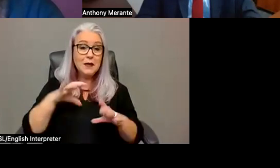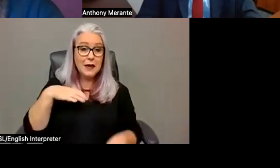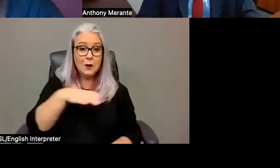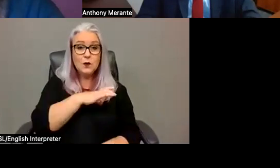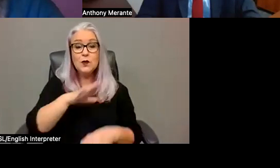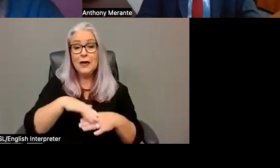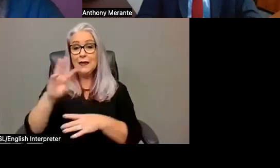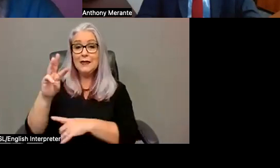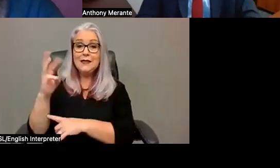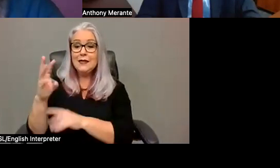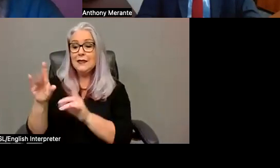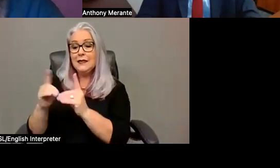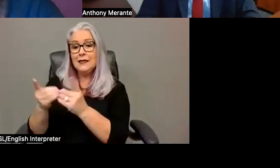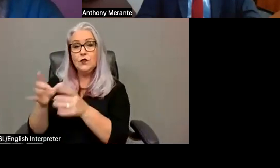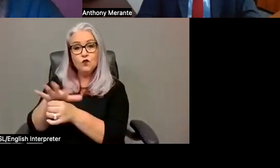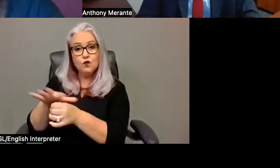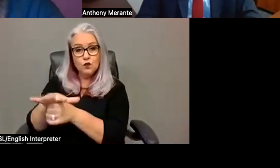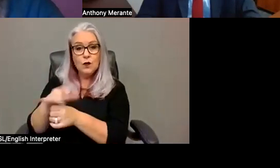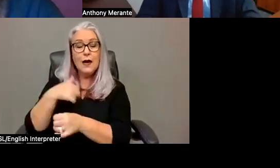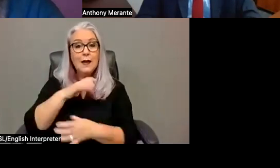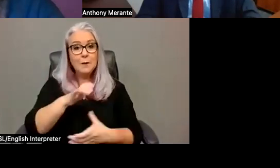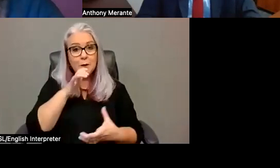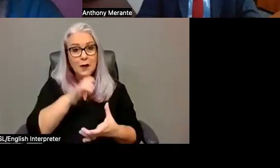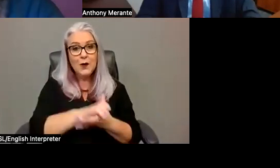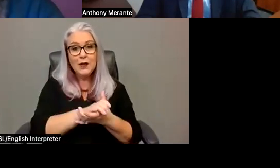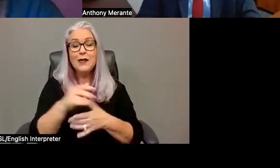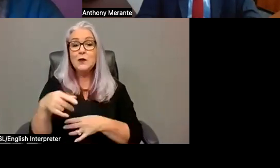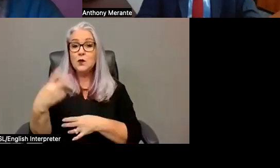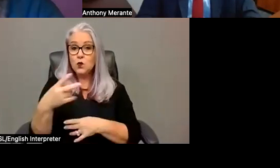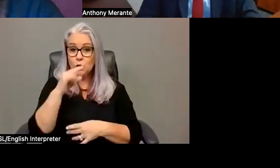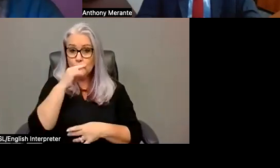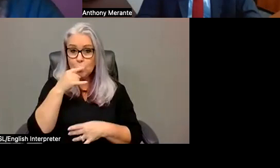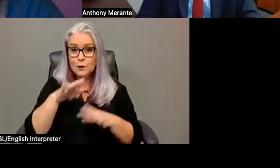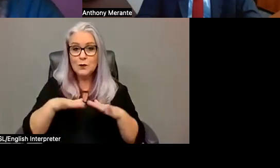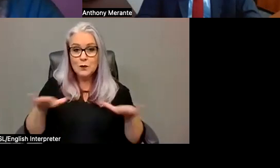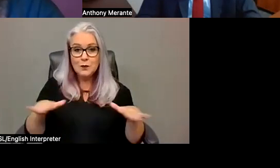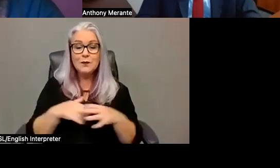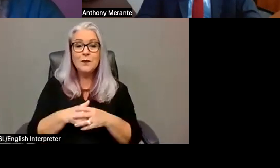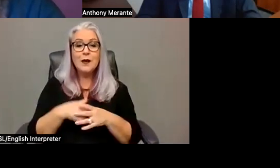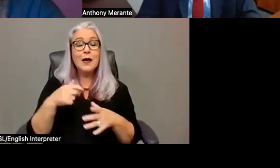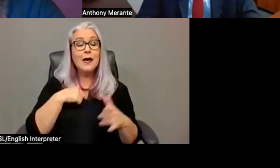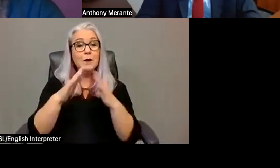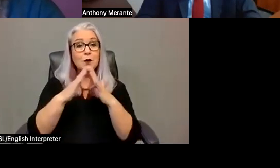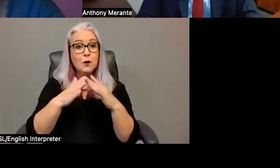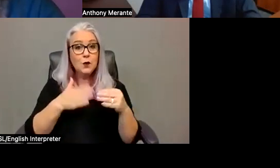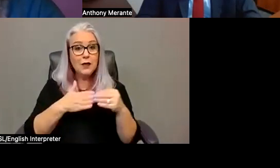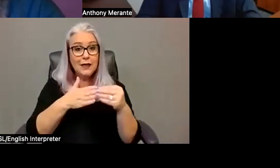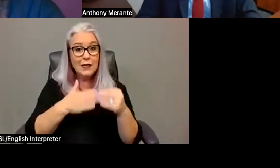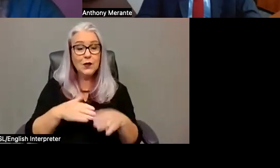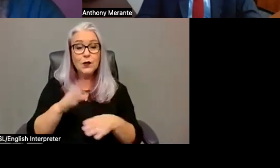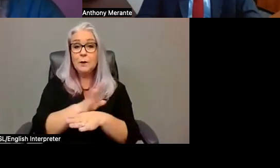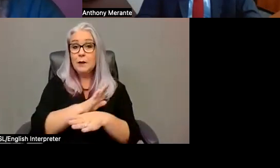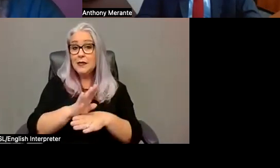6 years. I am married. I have 2 kids. I am a community leader. I'm a business owner.